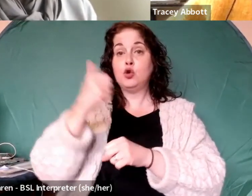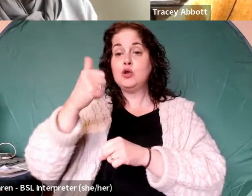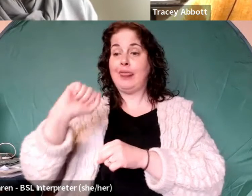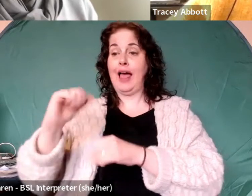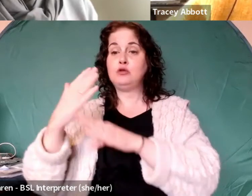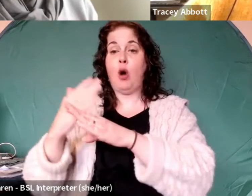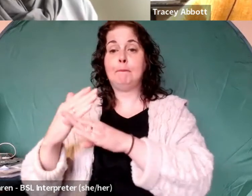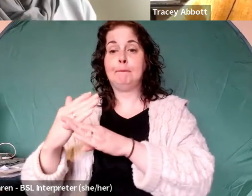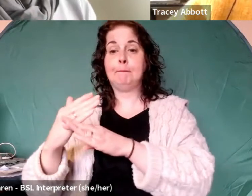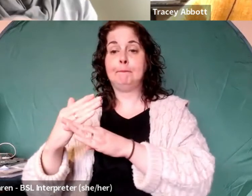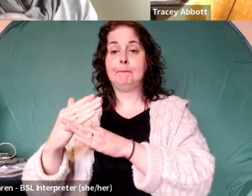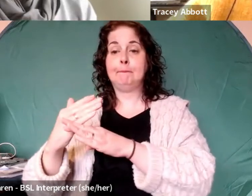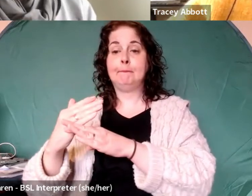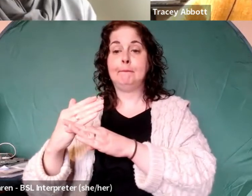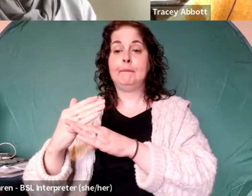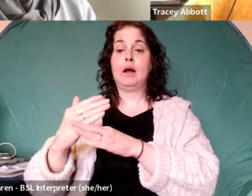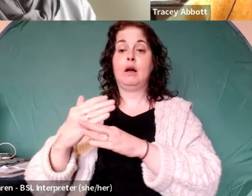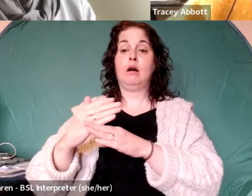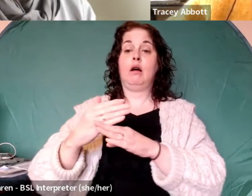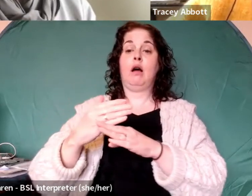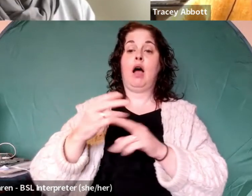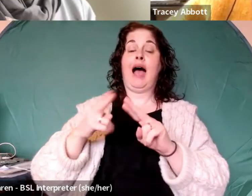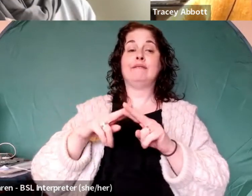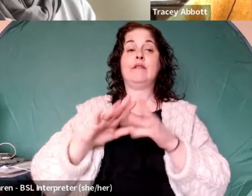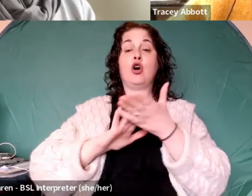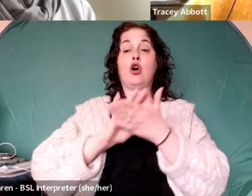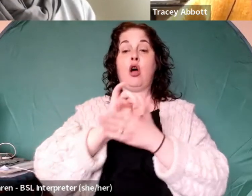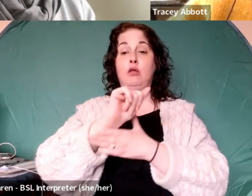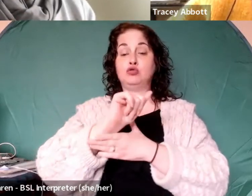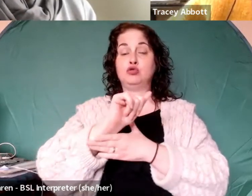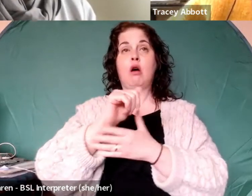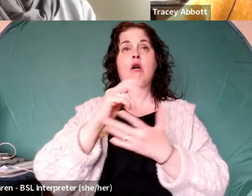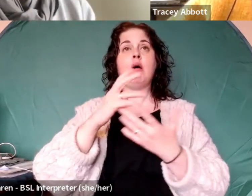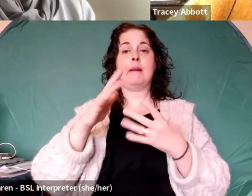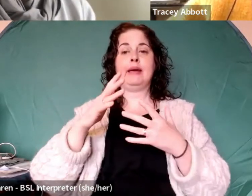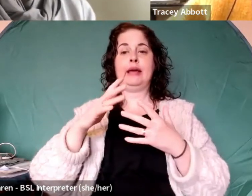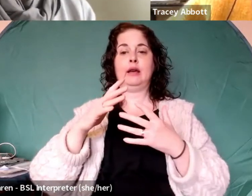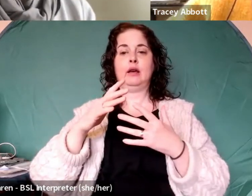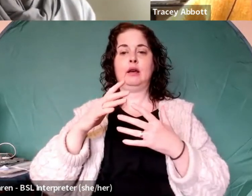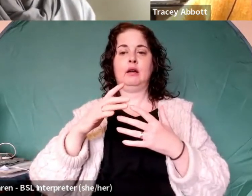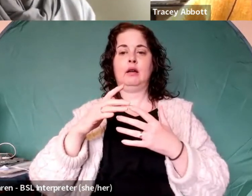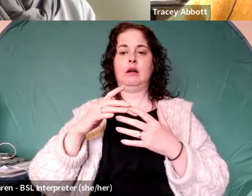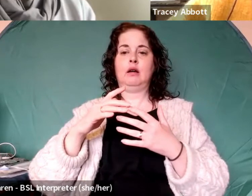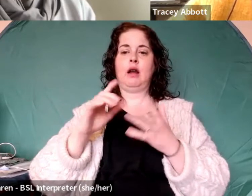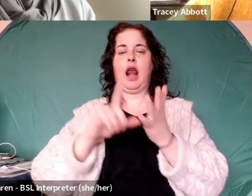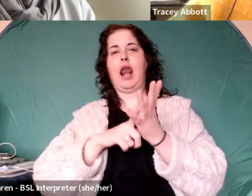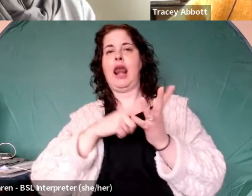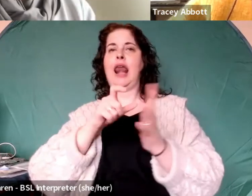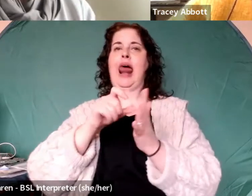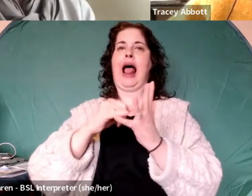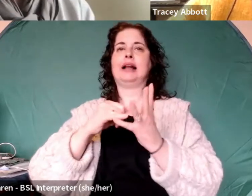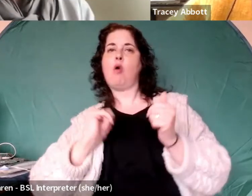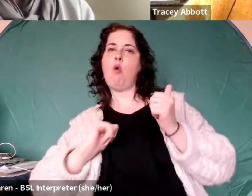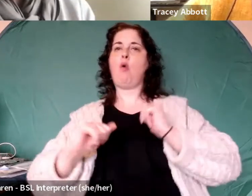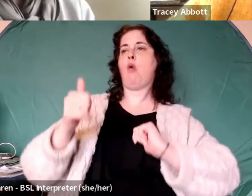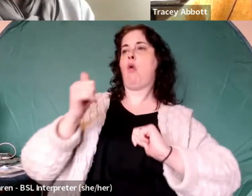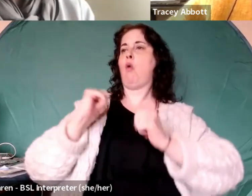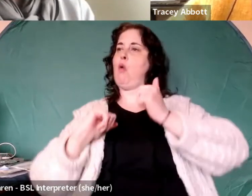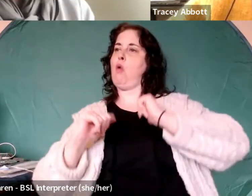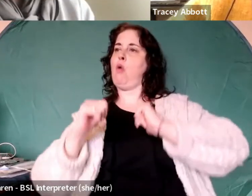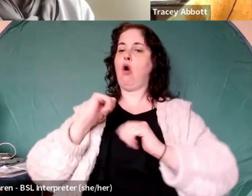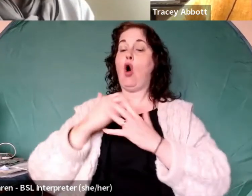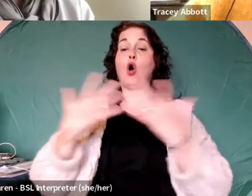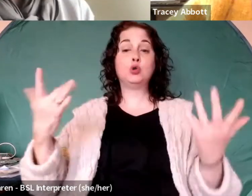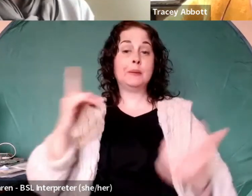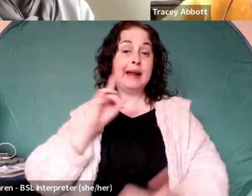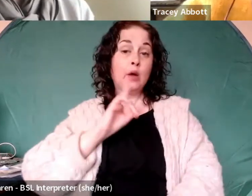not. Whereas if you have a culture that is maybe a bit laddish or a bit, you know, too many women, that